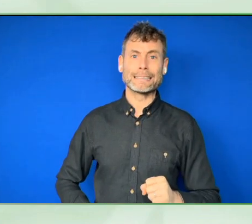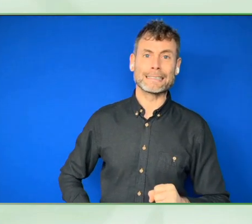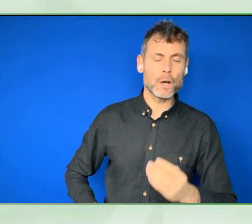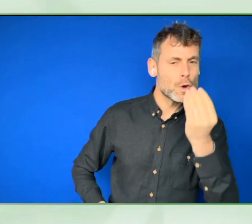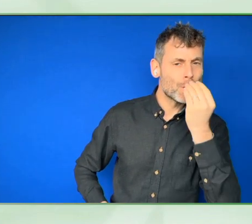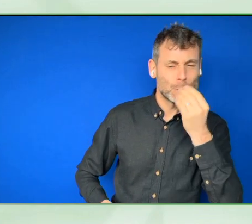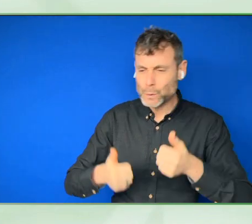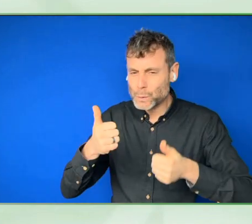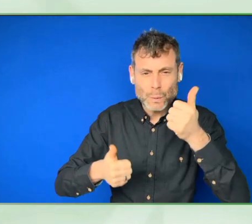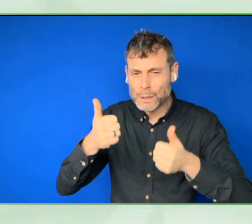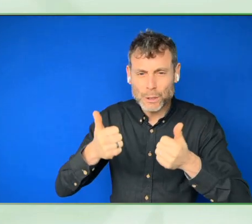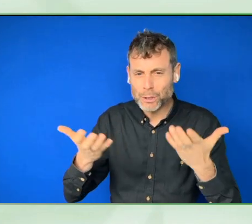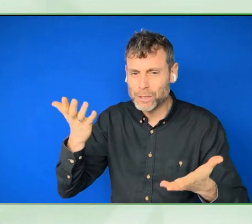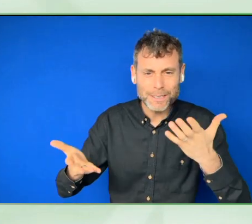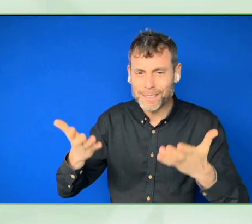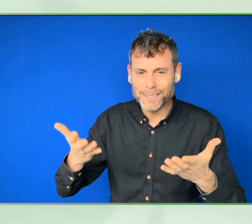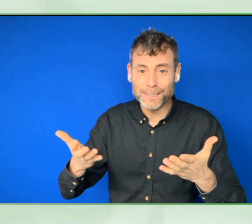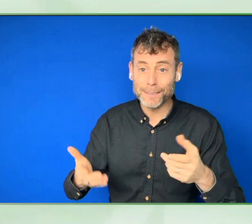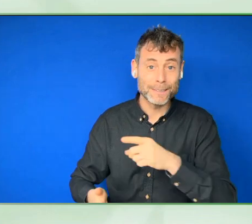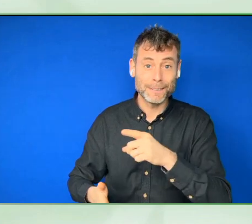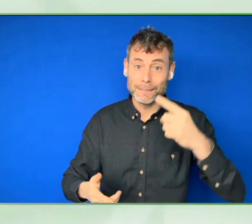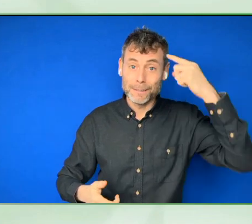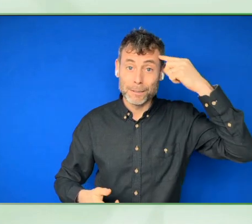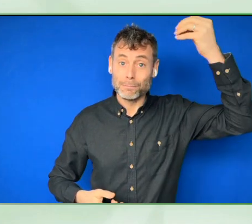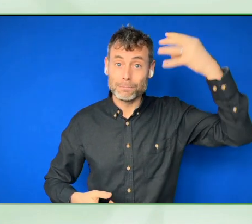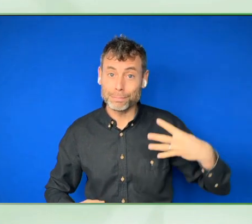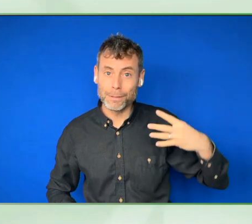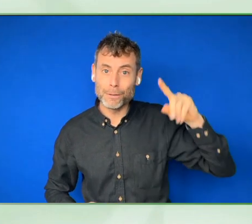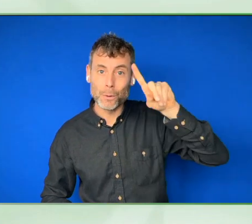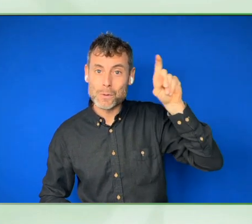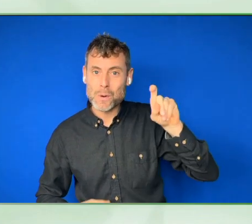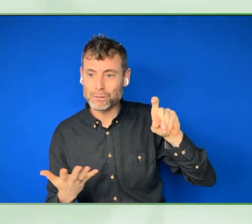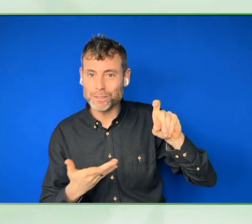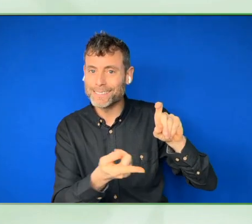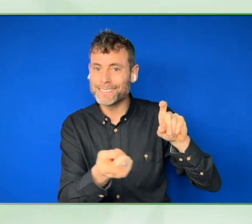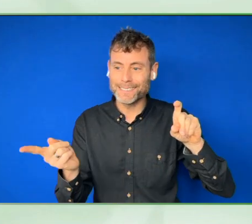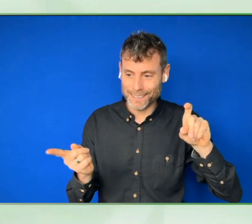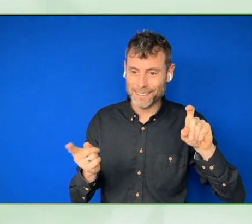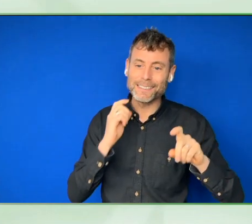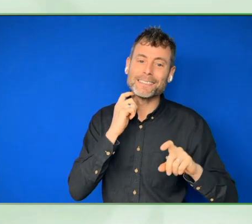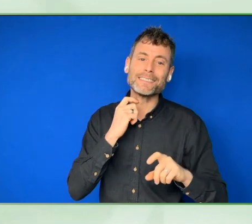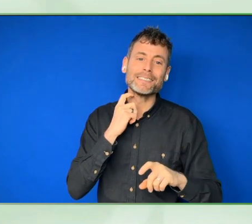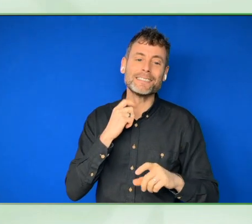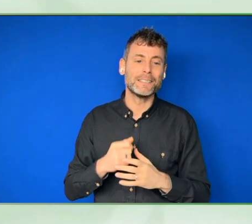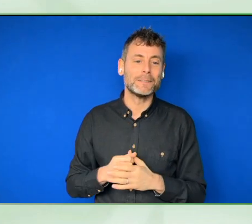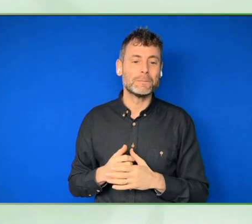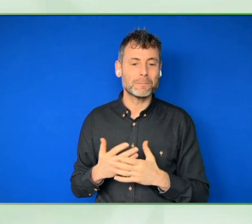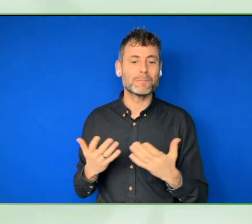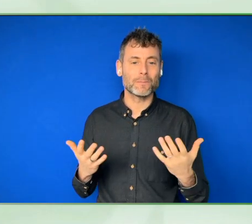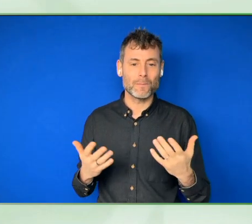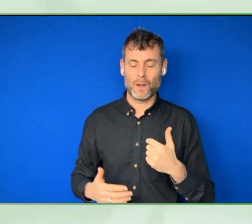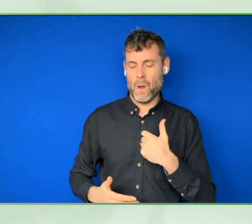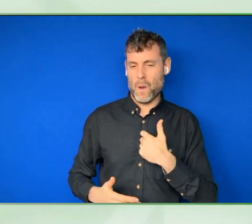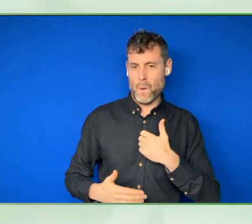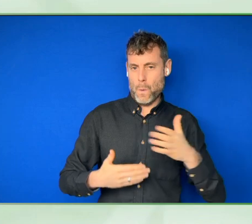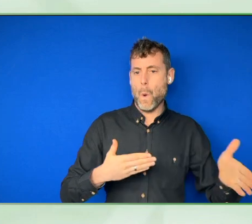at lunchtime, but before we draw the session to a close, we want to give you a chance to bring your questions to the panel.